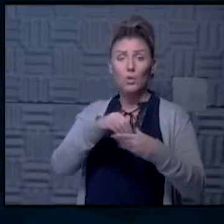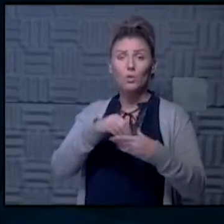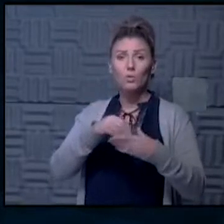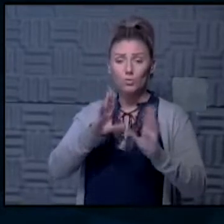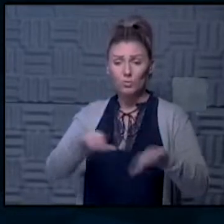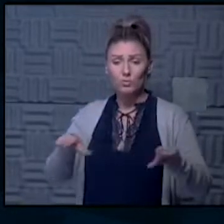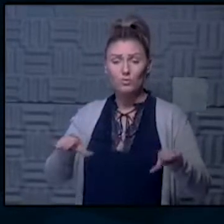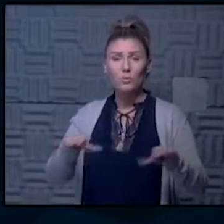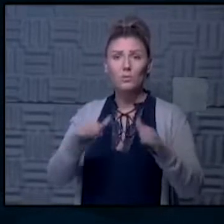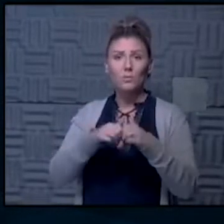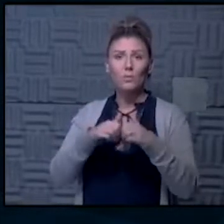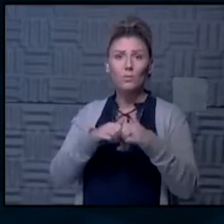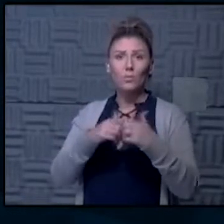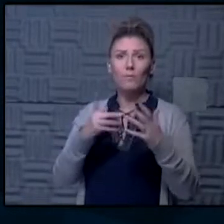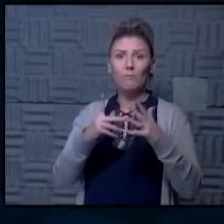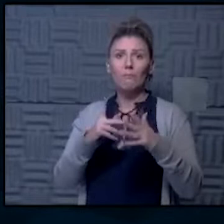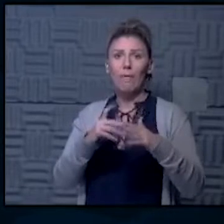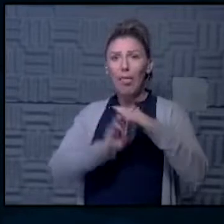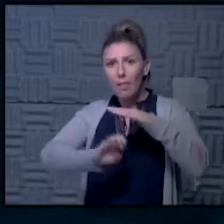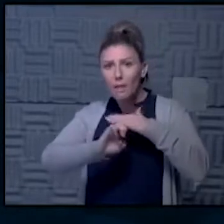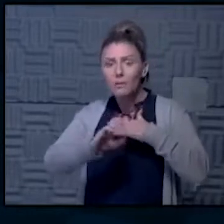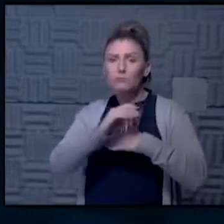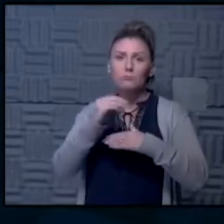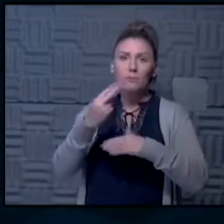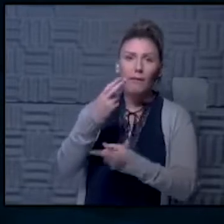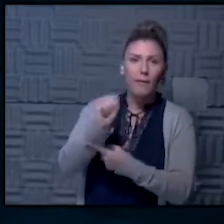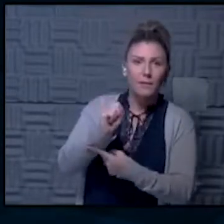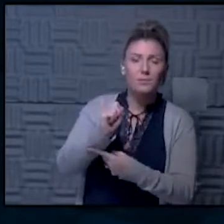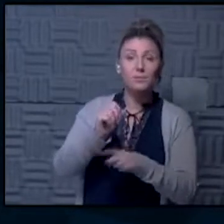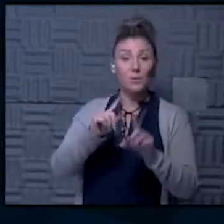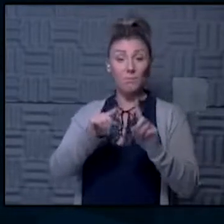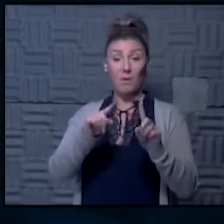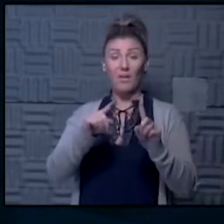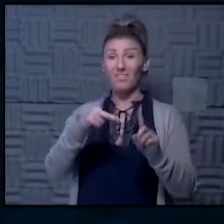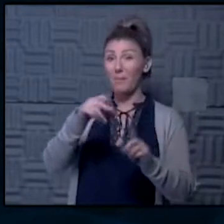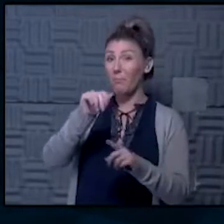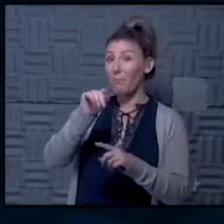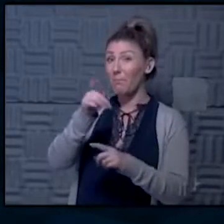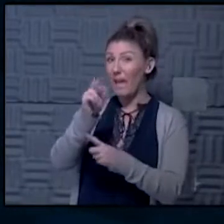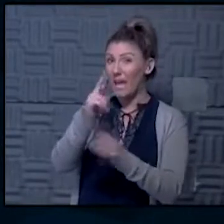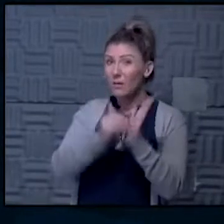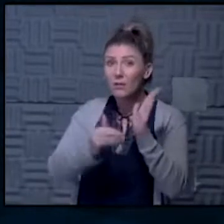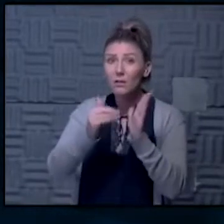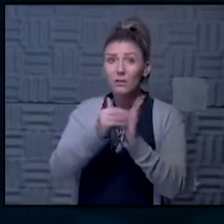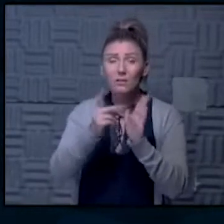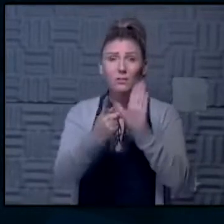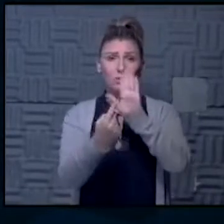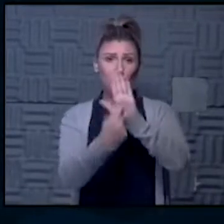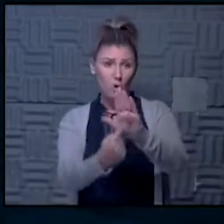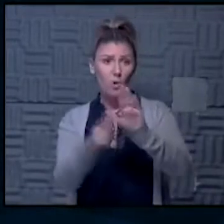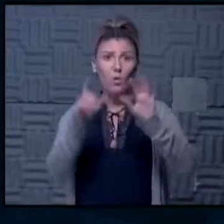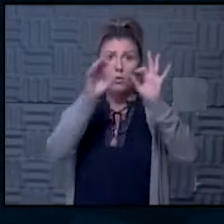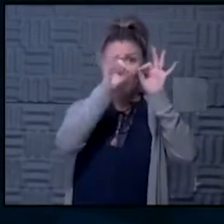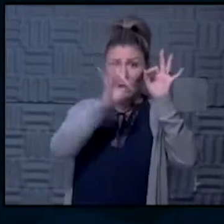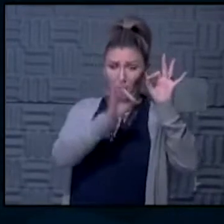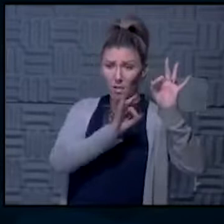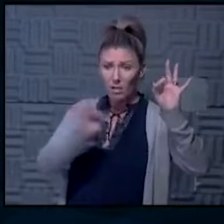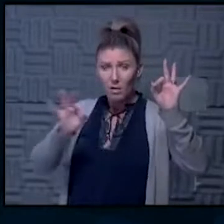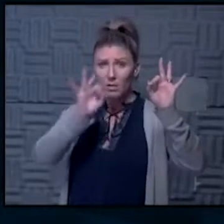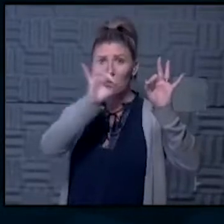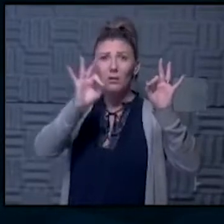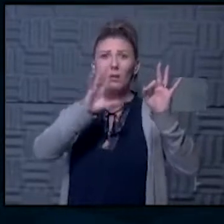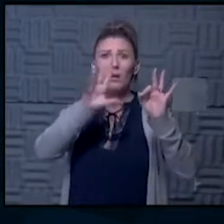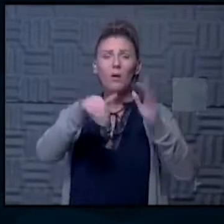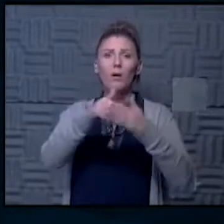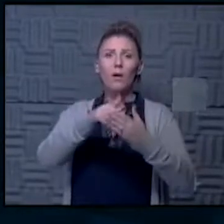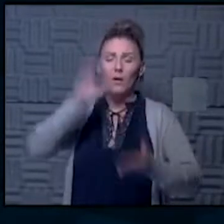in grade school and high school age. And so that pattern that we're showing here of really an all-around decrease the